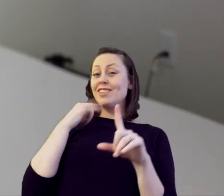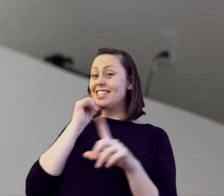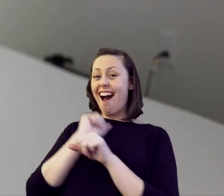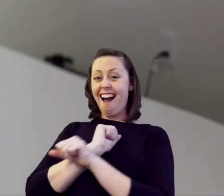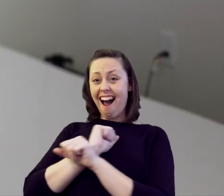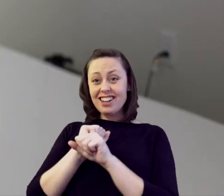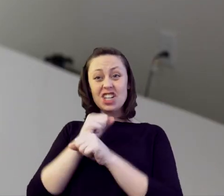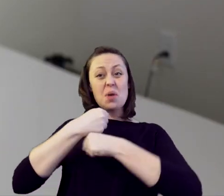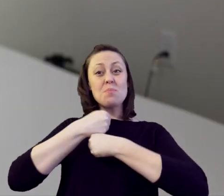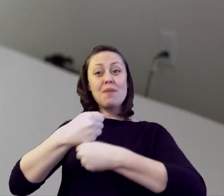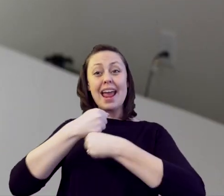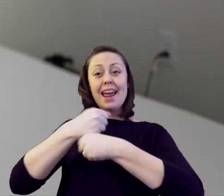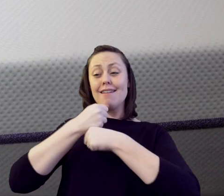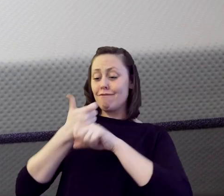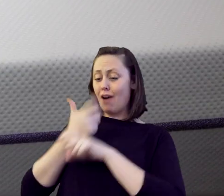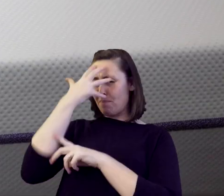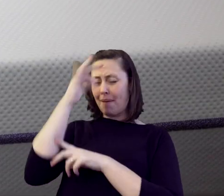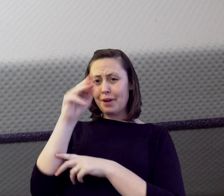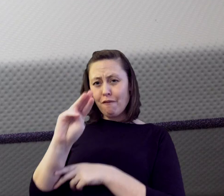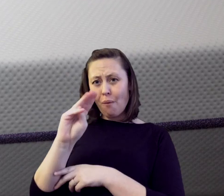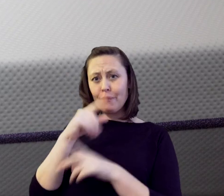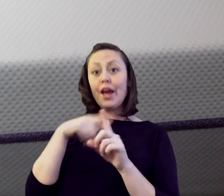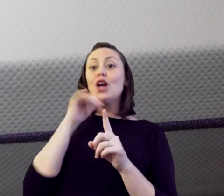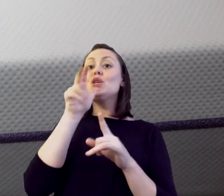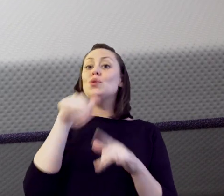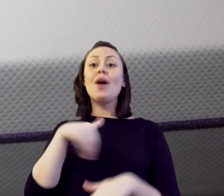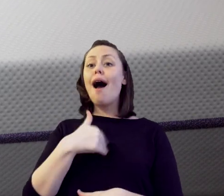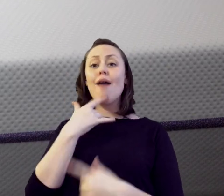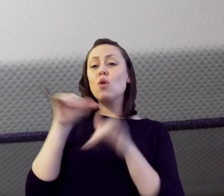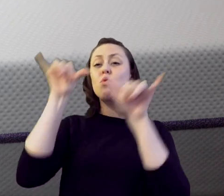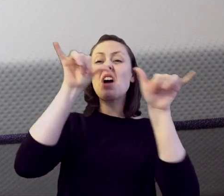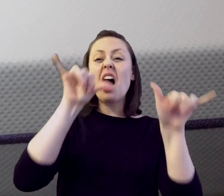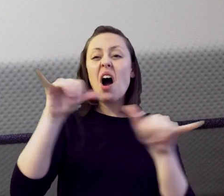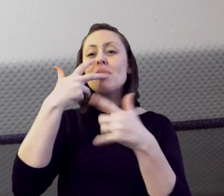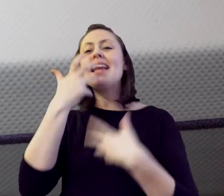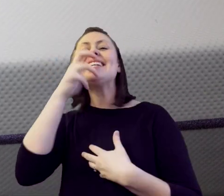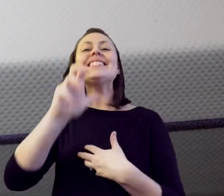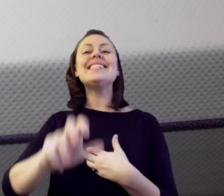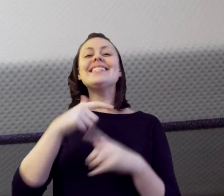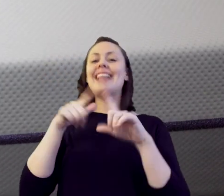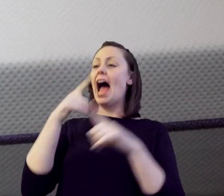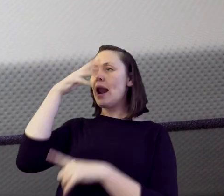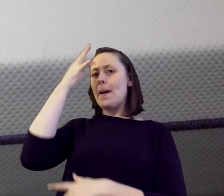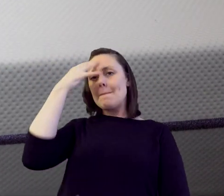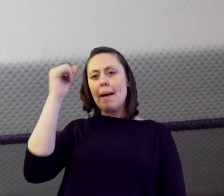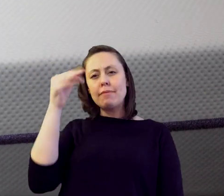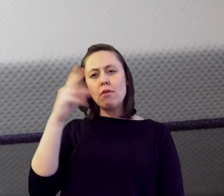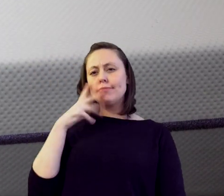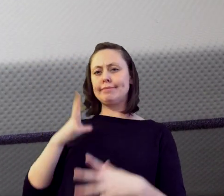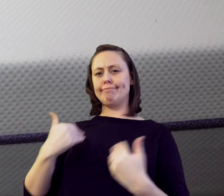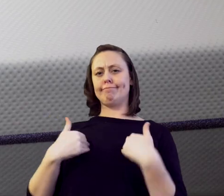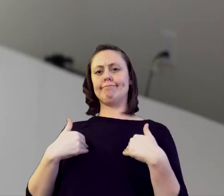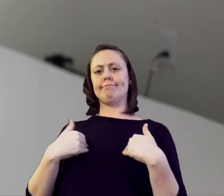isn't actually made from memory foam, you don't have those common heat retention problems that memory foam can get. And